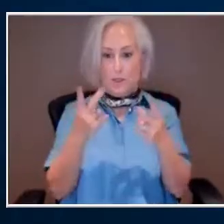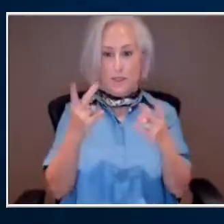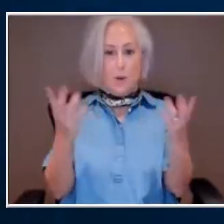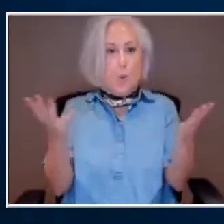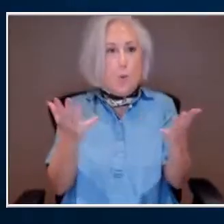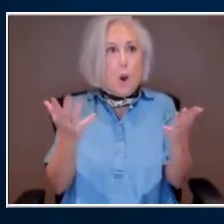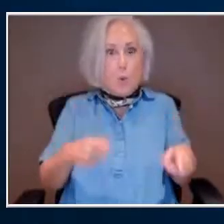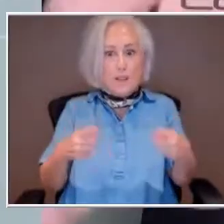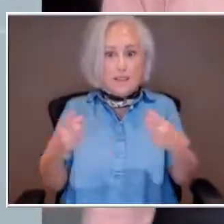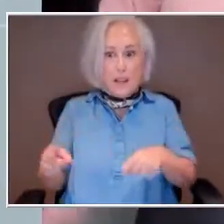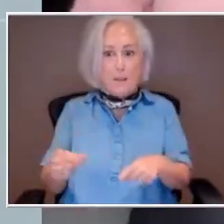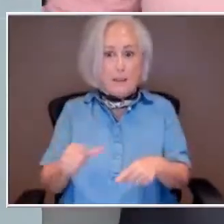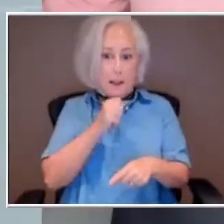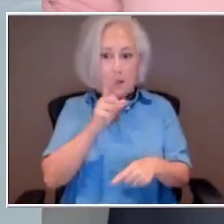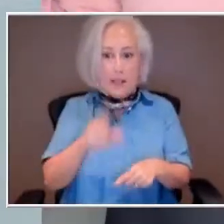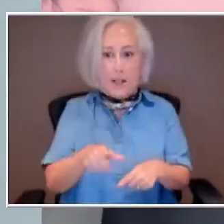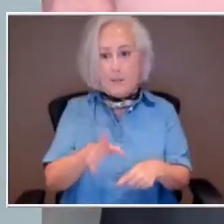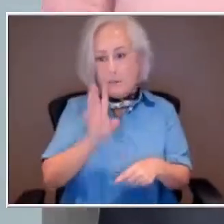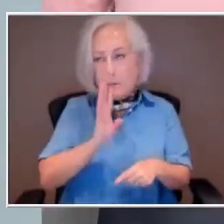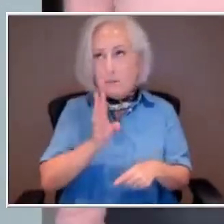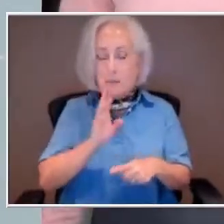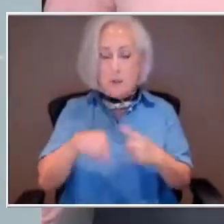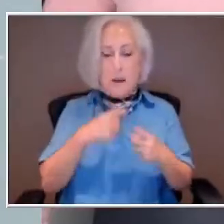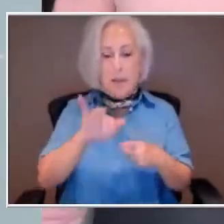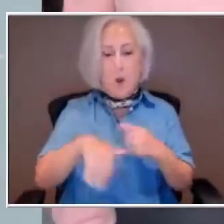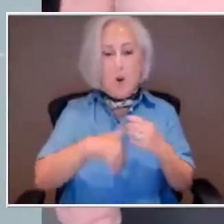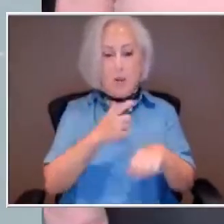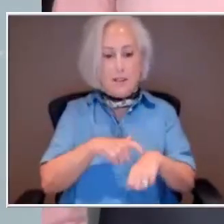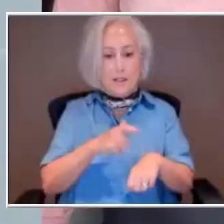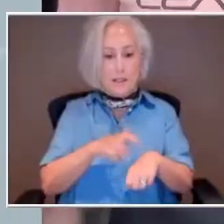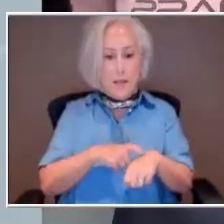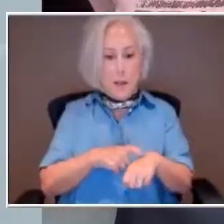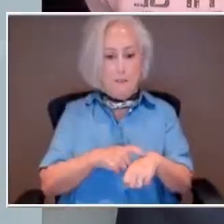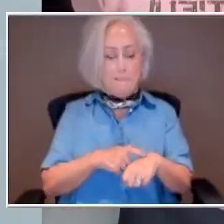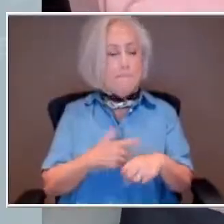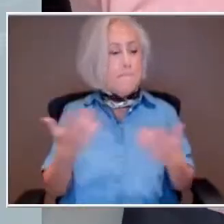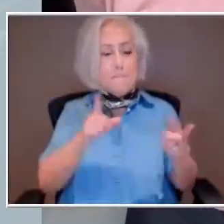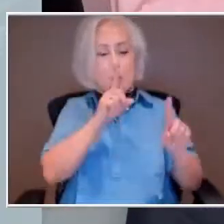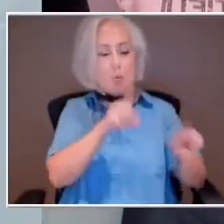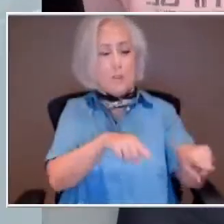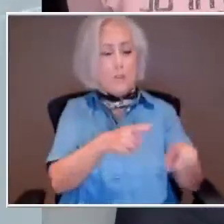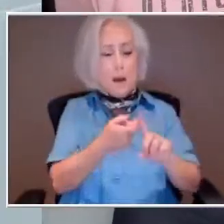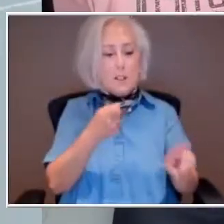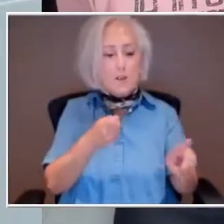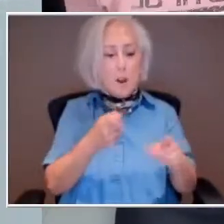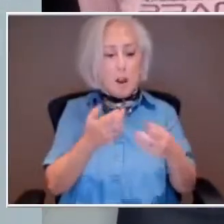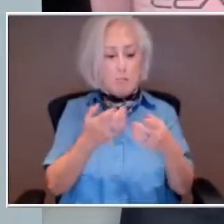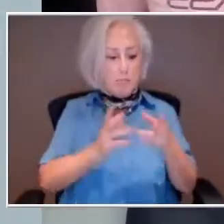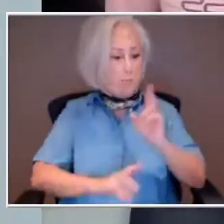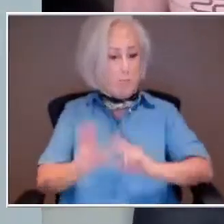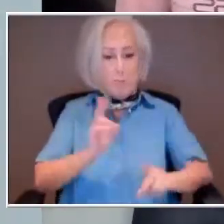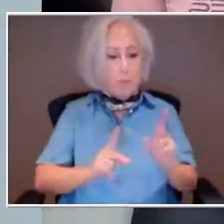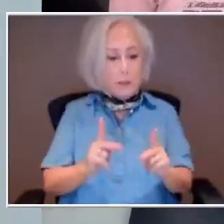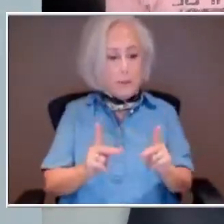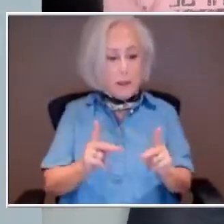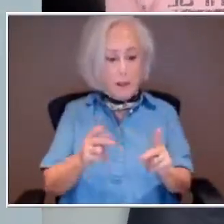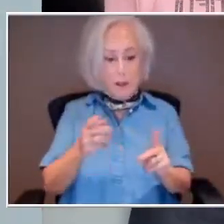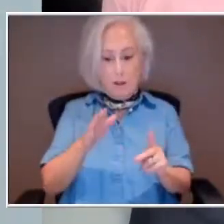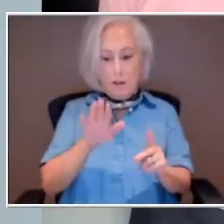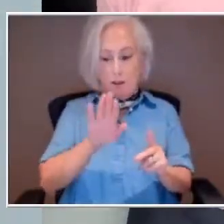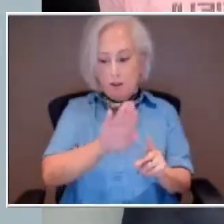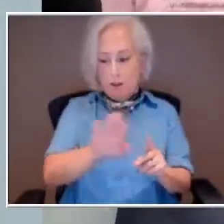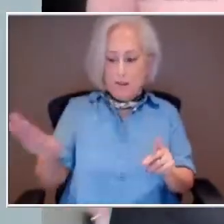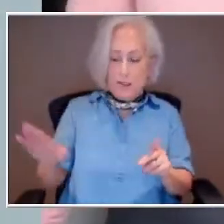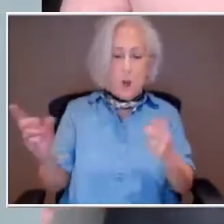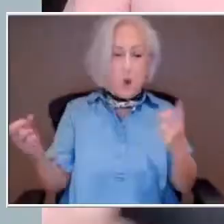time. Yeah, I bet you get a lot of questions. What was the response though from the public? What were some of the questions you were